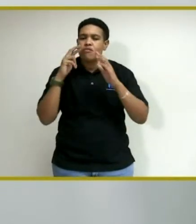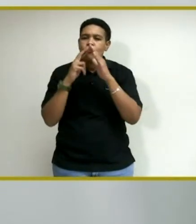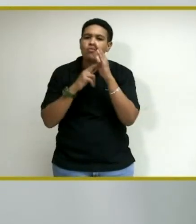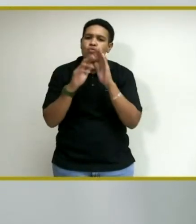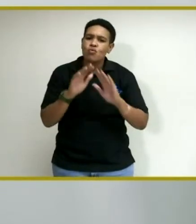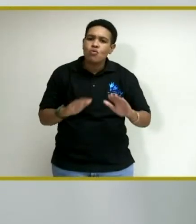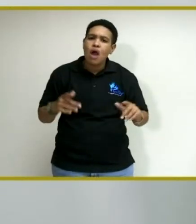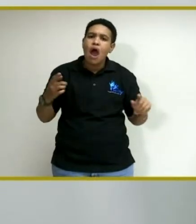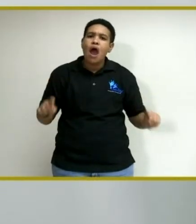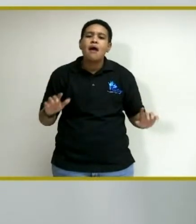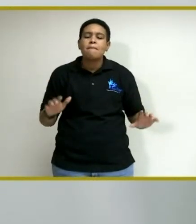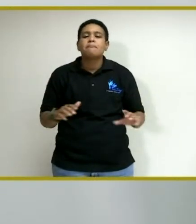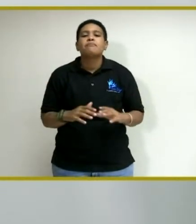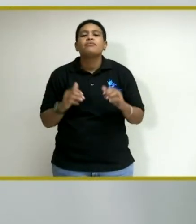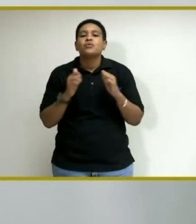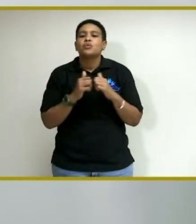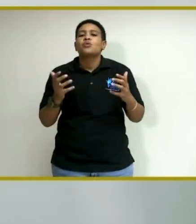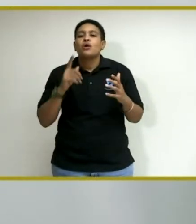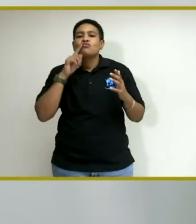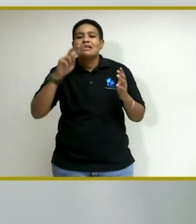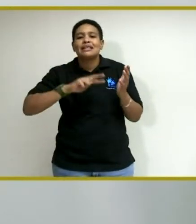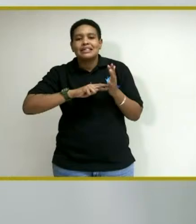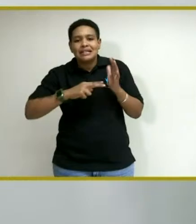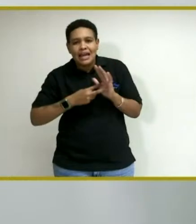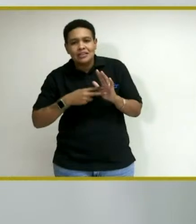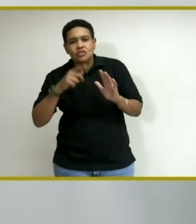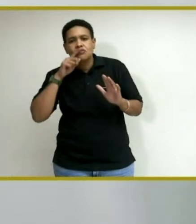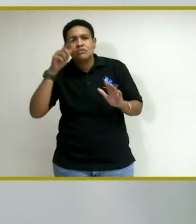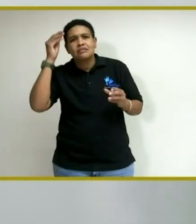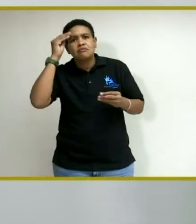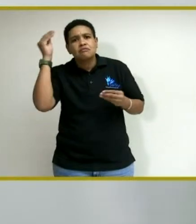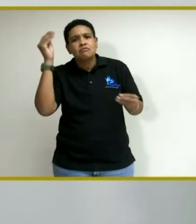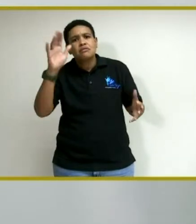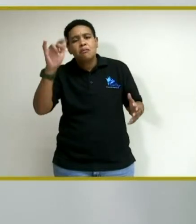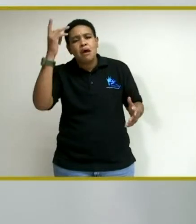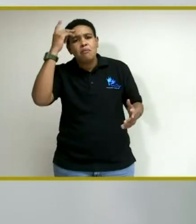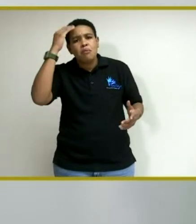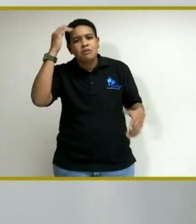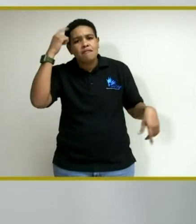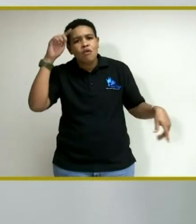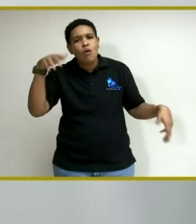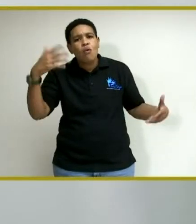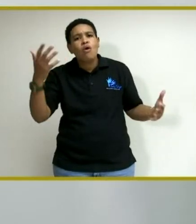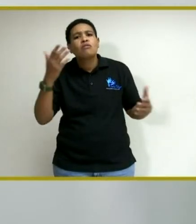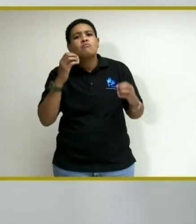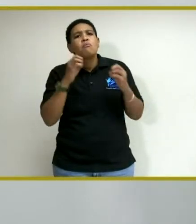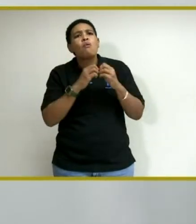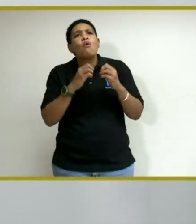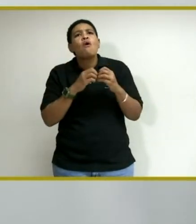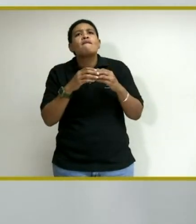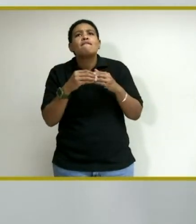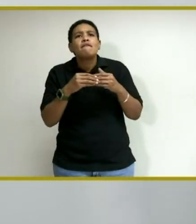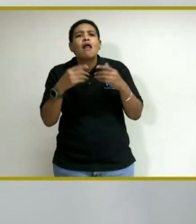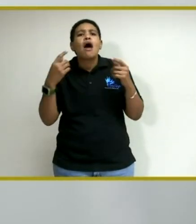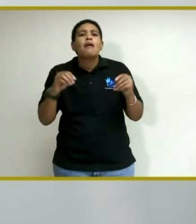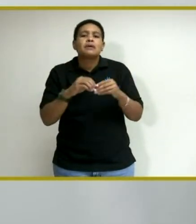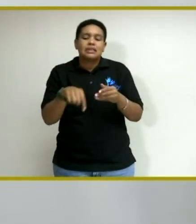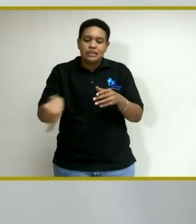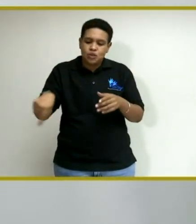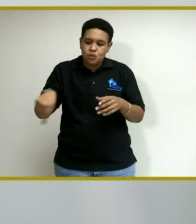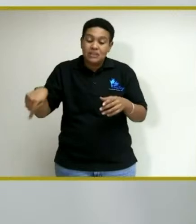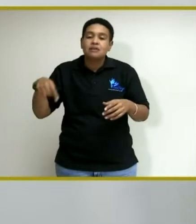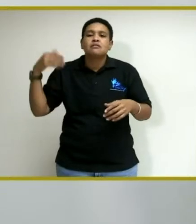measures, with the intention signaled by the Prime Minister for some further relaxations in the week to